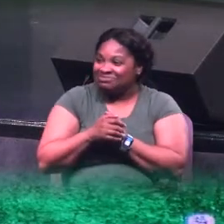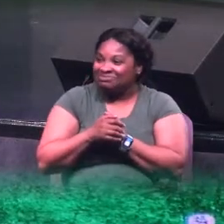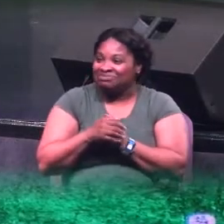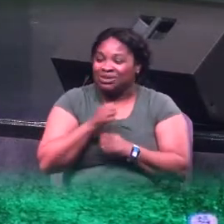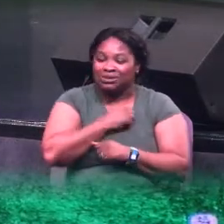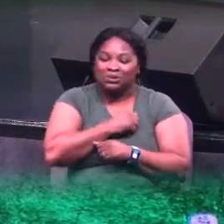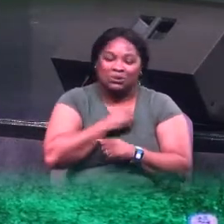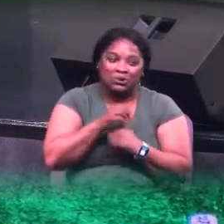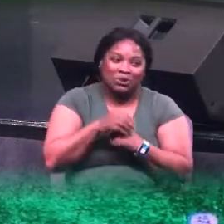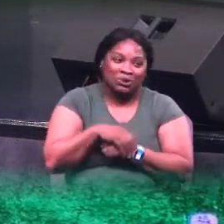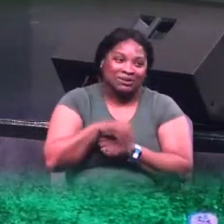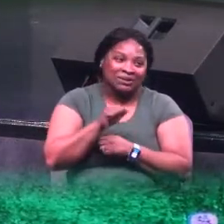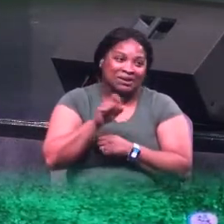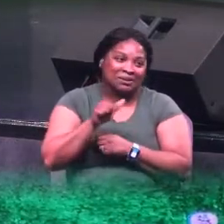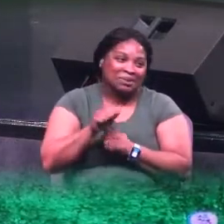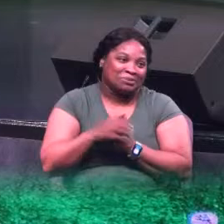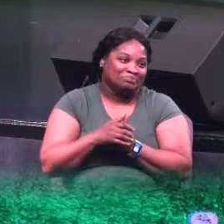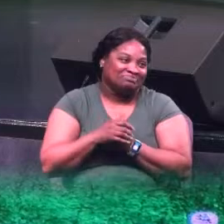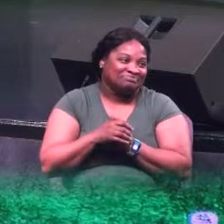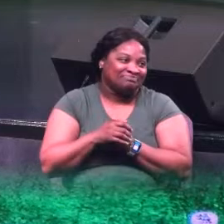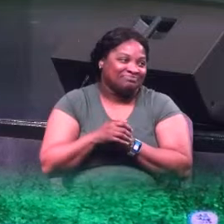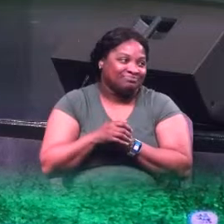Sorry, Alabama.